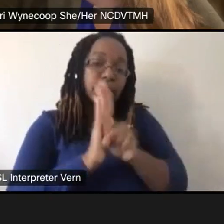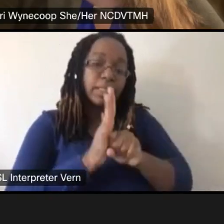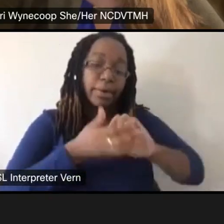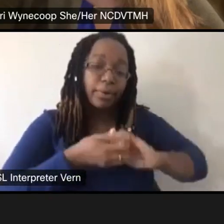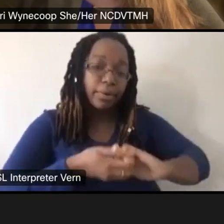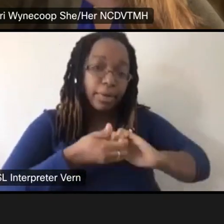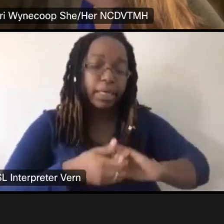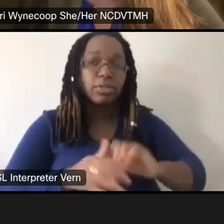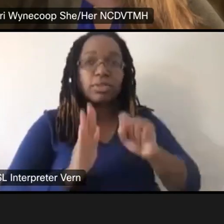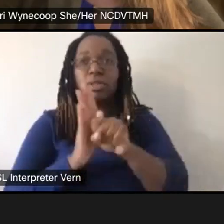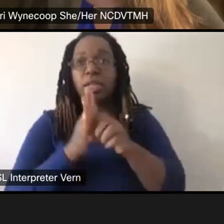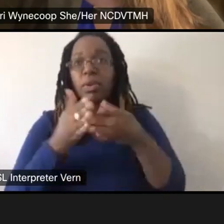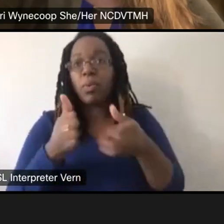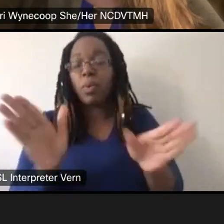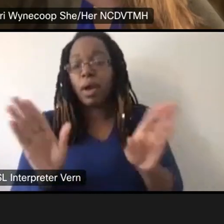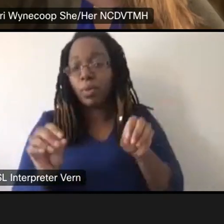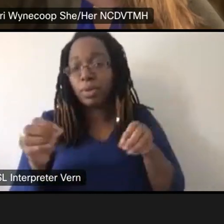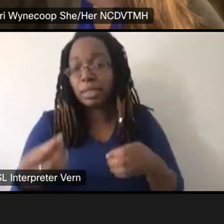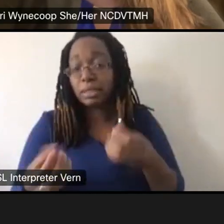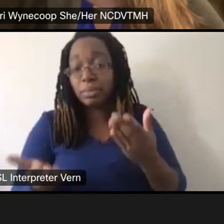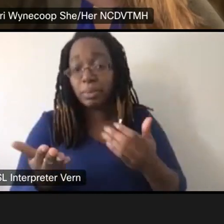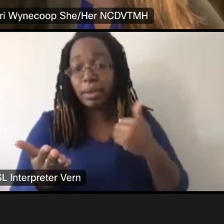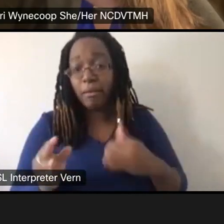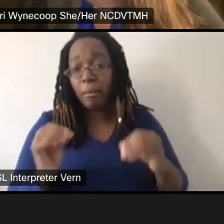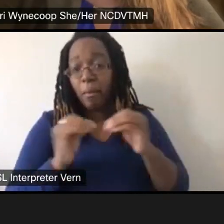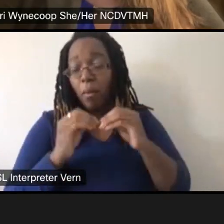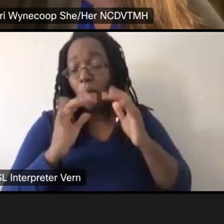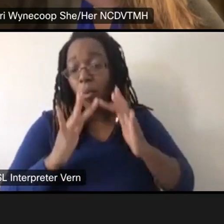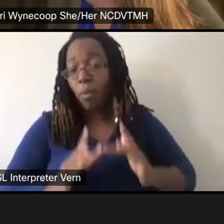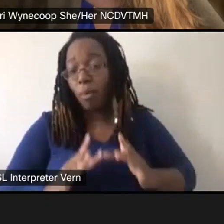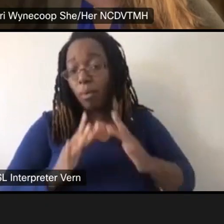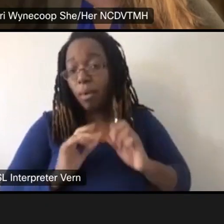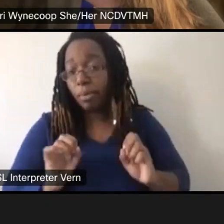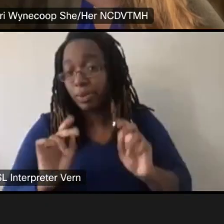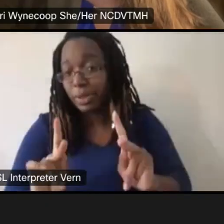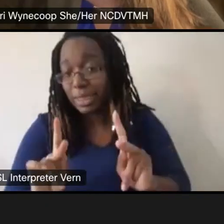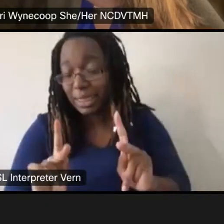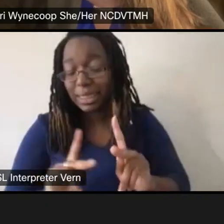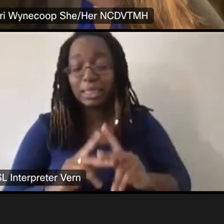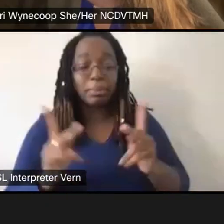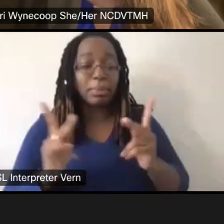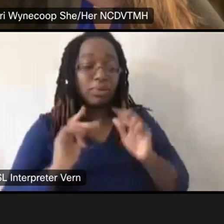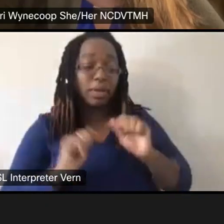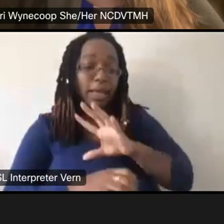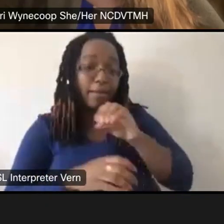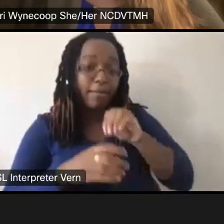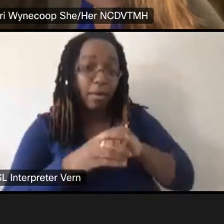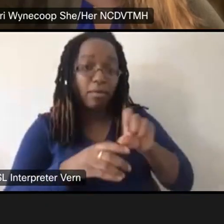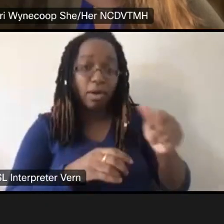organization to see if maybe there are other online opportunities or places they could get involved, or other connections that way as well.